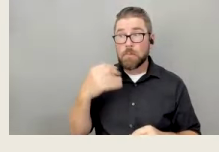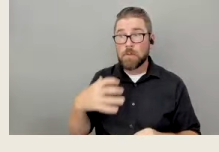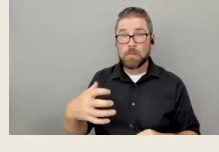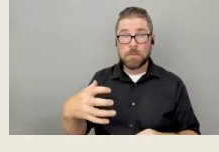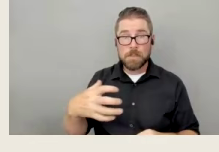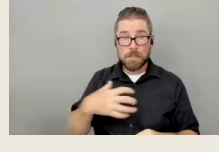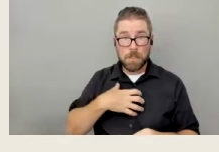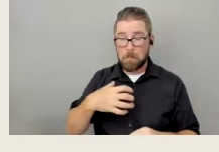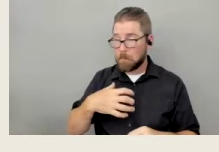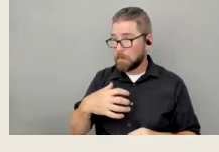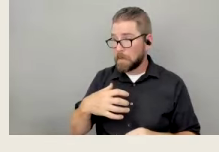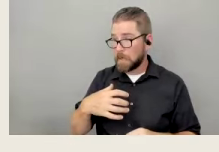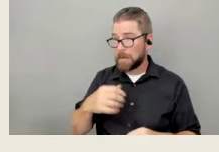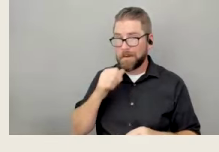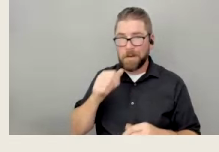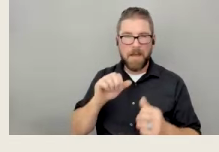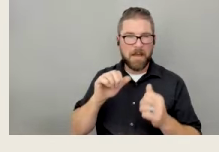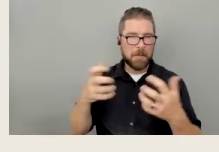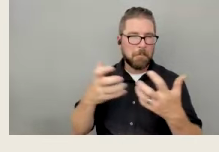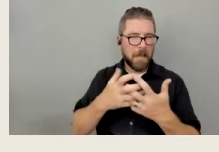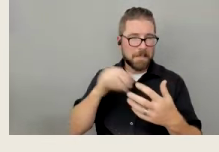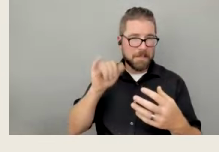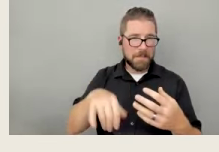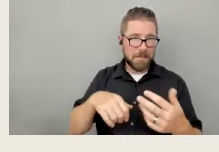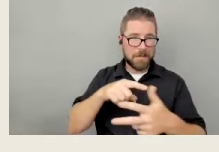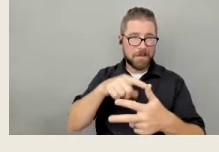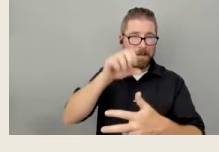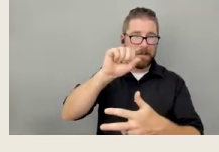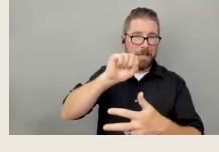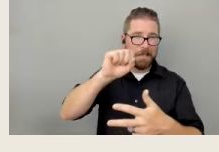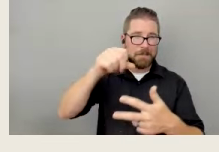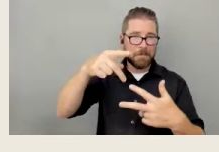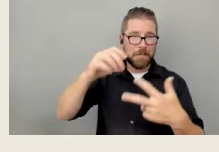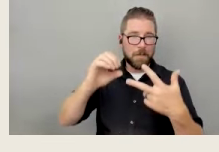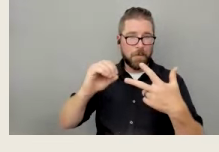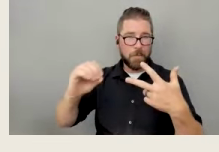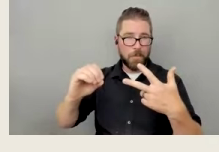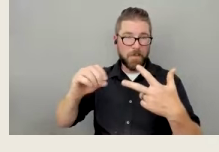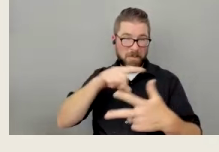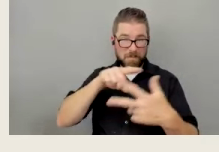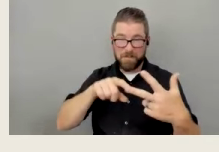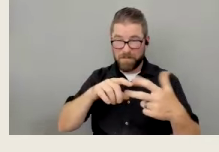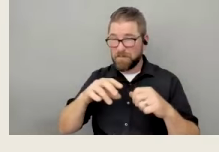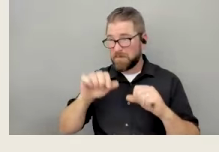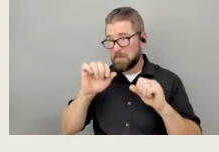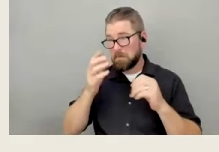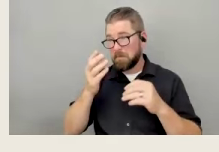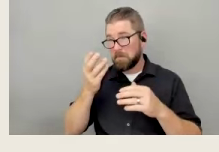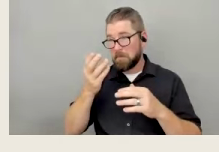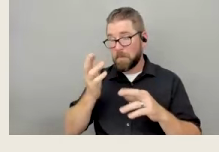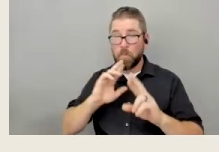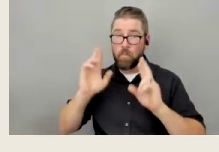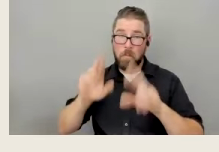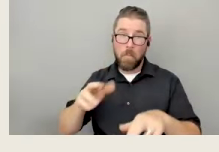of Title IX or SPU, right, it still could be investigated under a different policy or process, right? Like for instance,